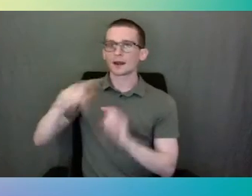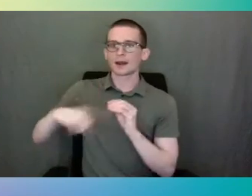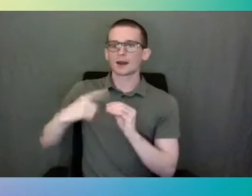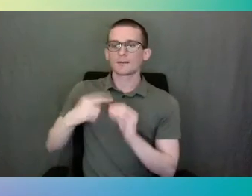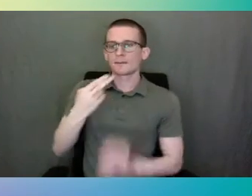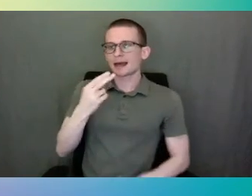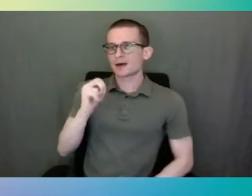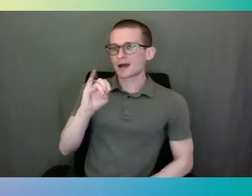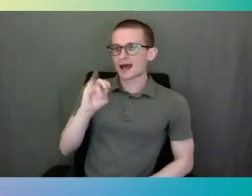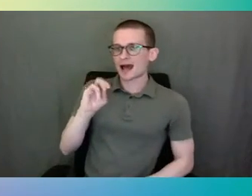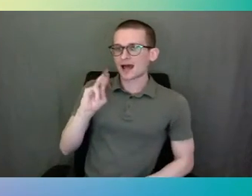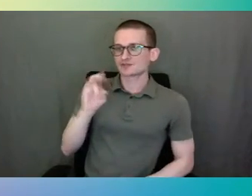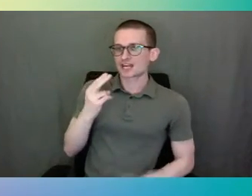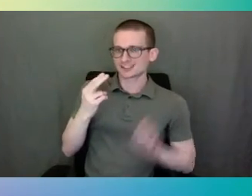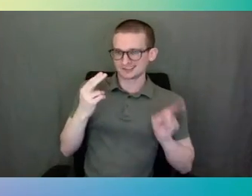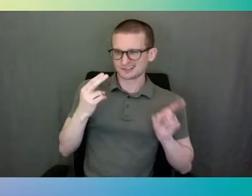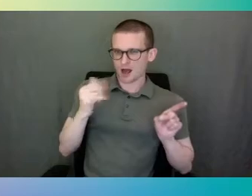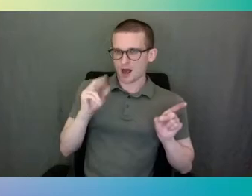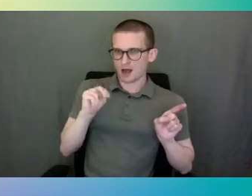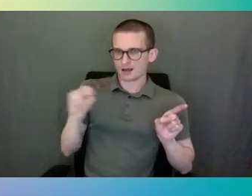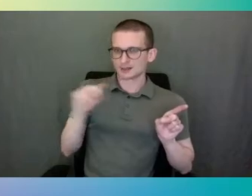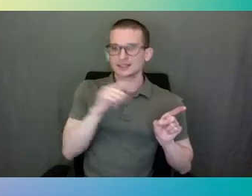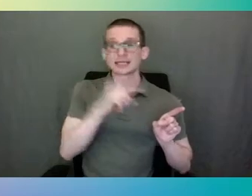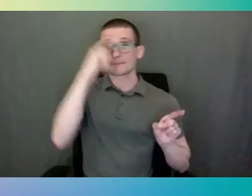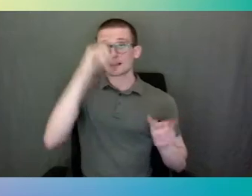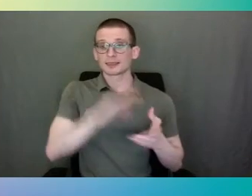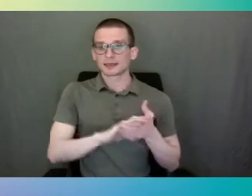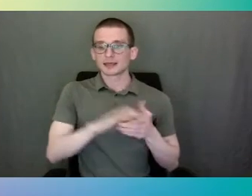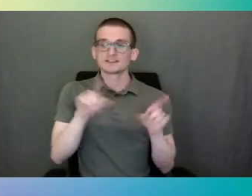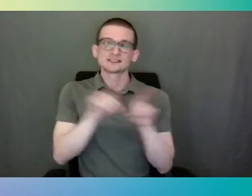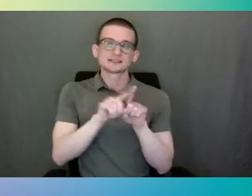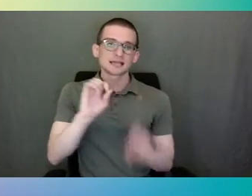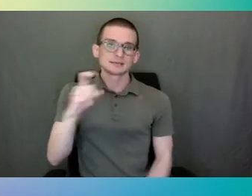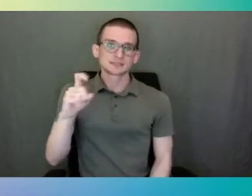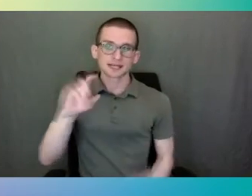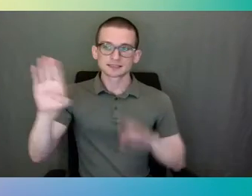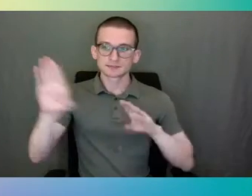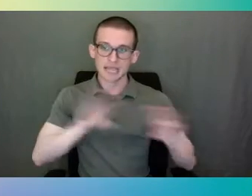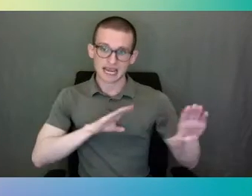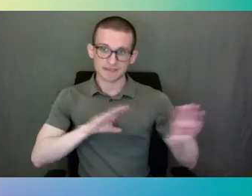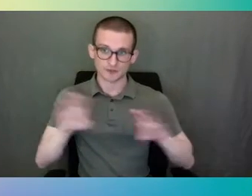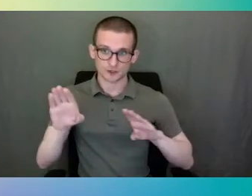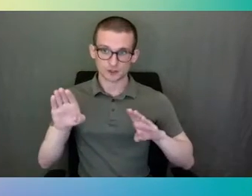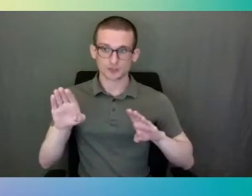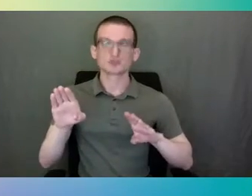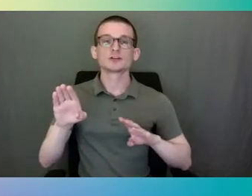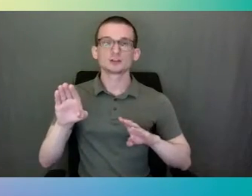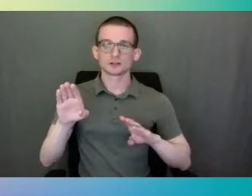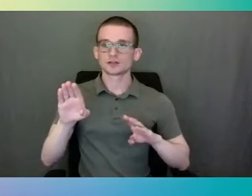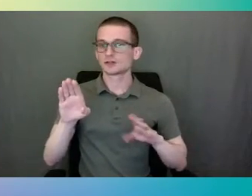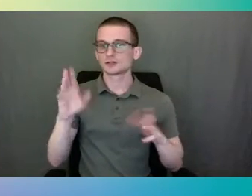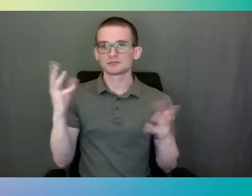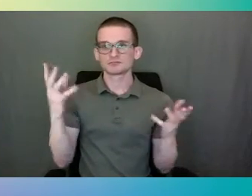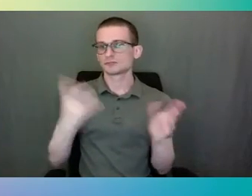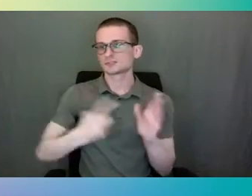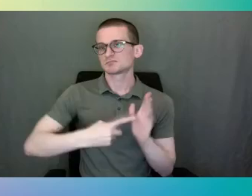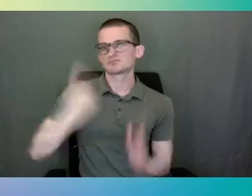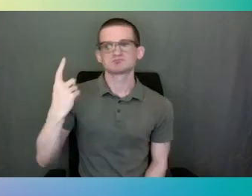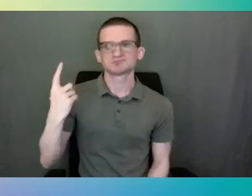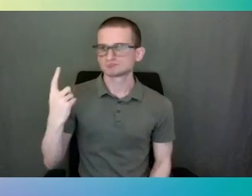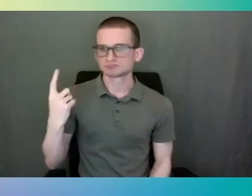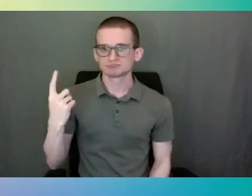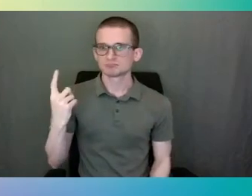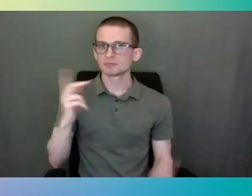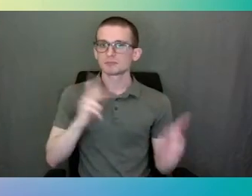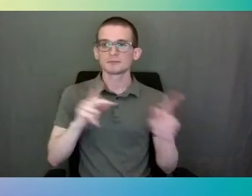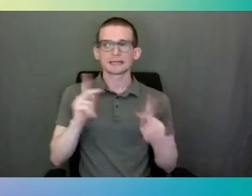Kahn. Heinrich Kahn believed that same-sex behavior was a one-of time. Like people